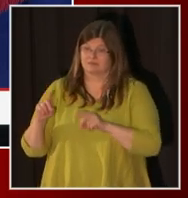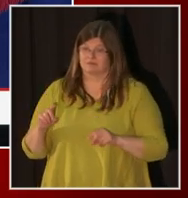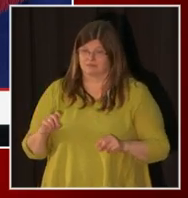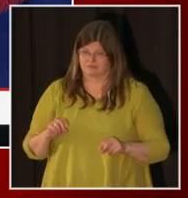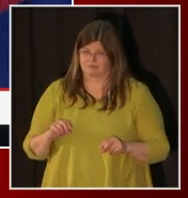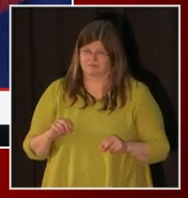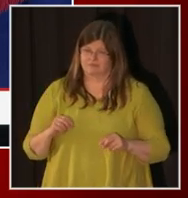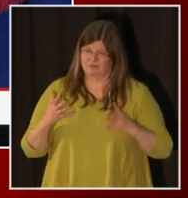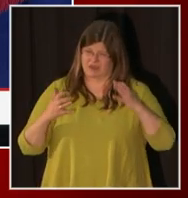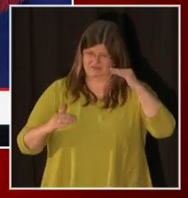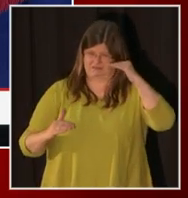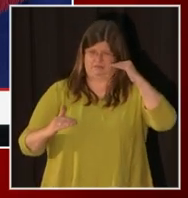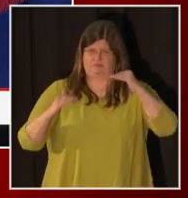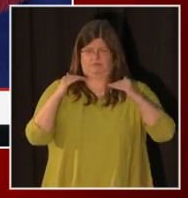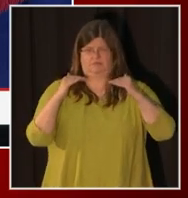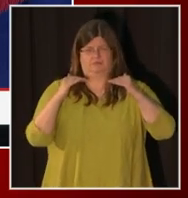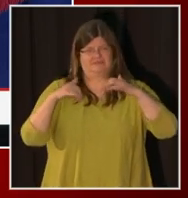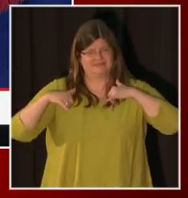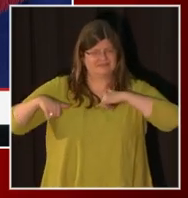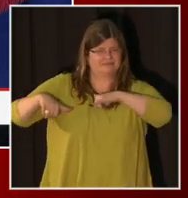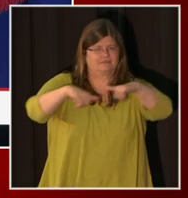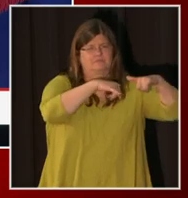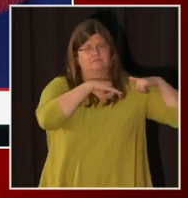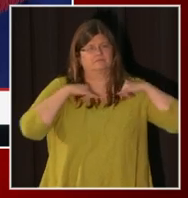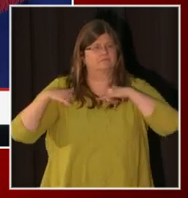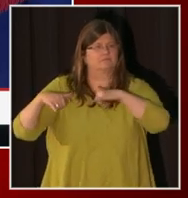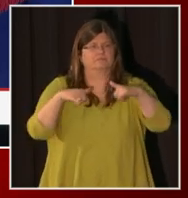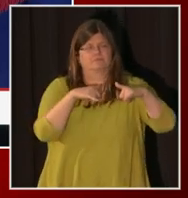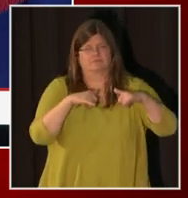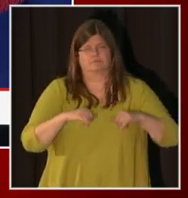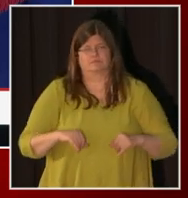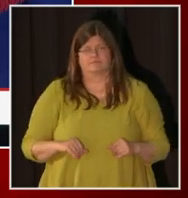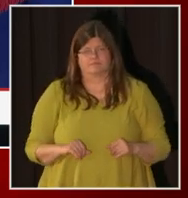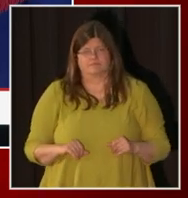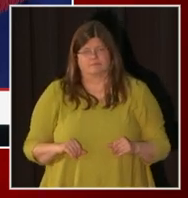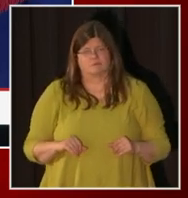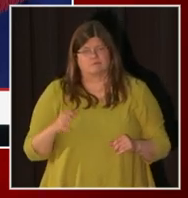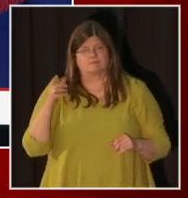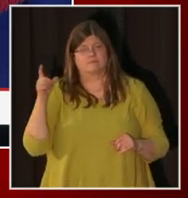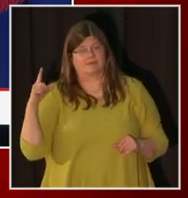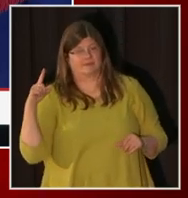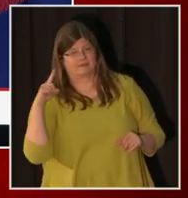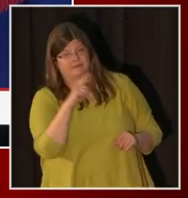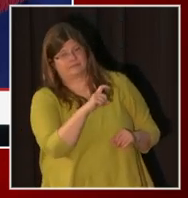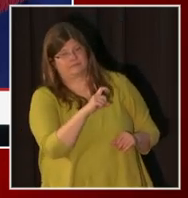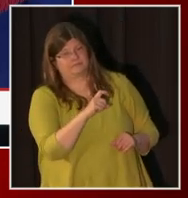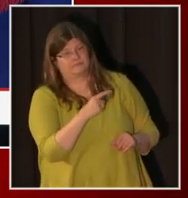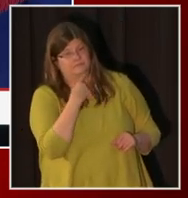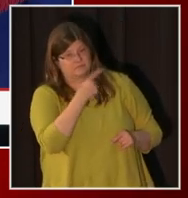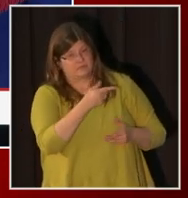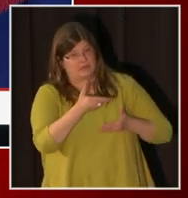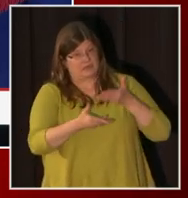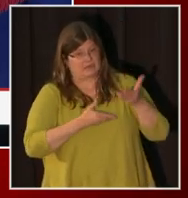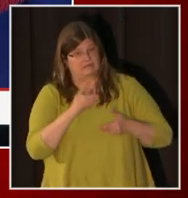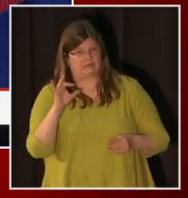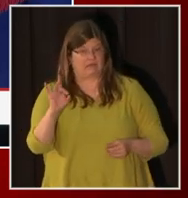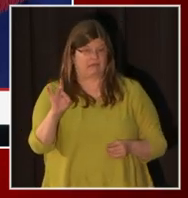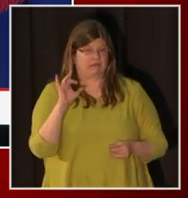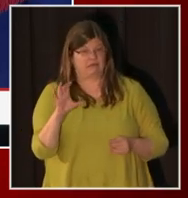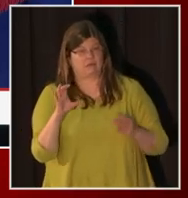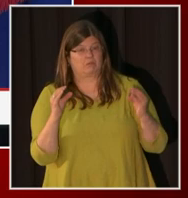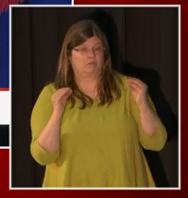Yes? Could you talk a little bit about, it sounds like you're going to be hiring more than 800 people to do the contact tracing